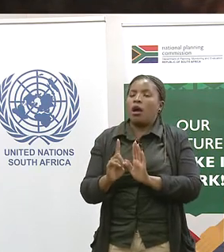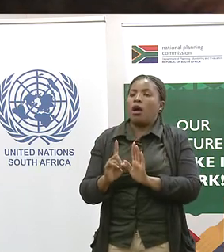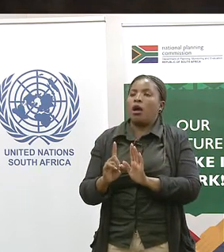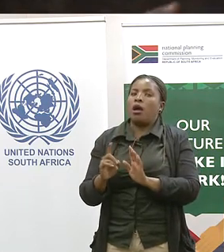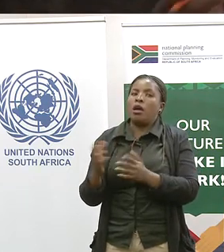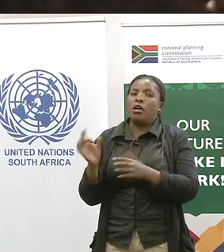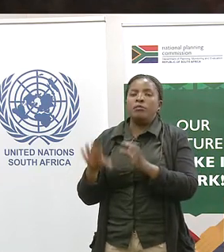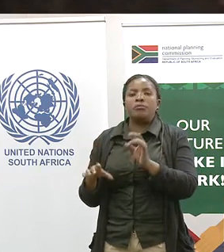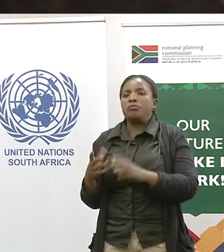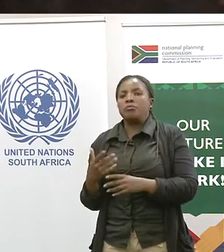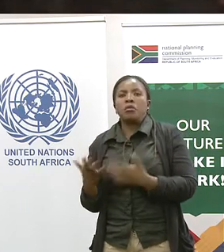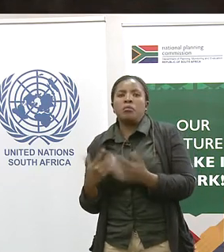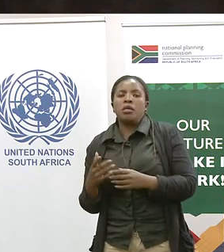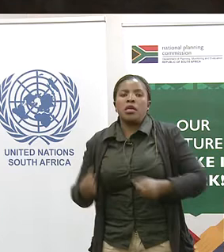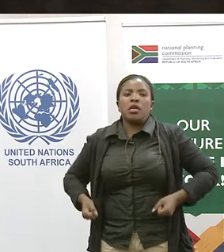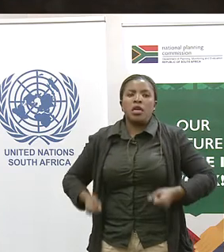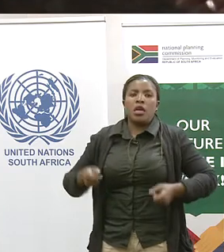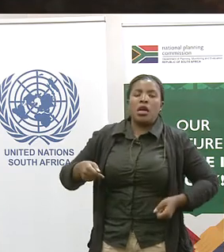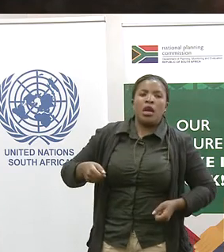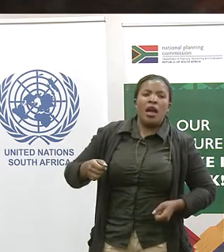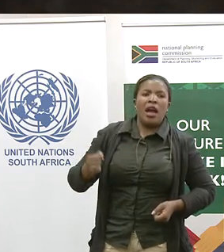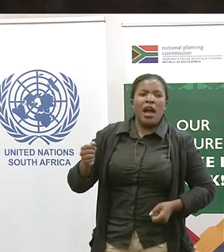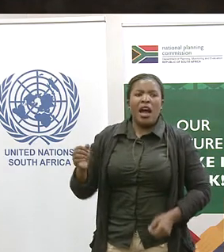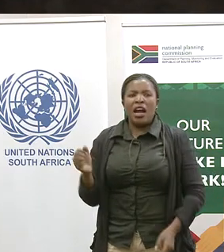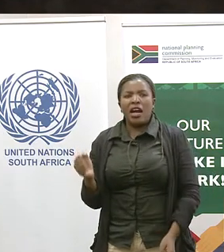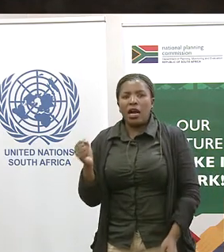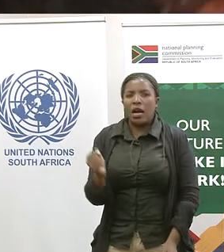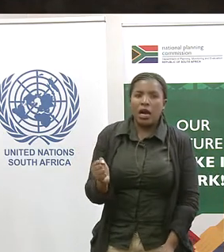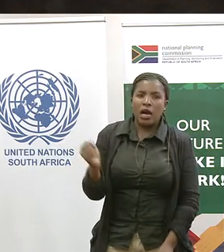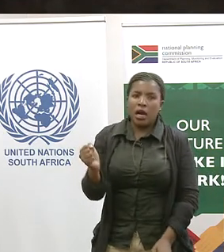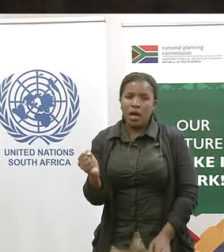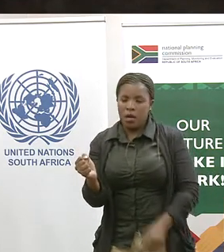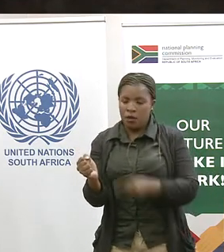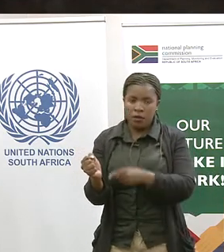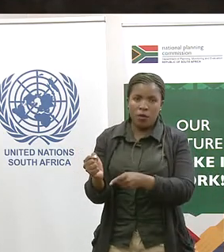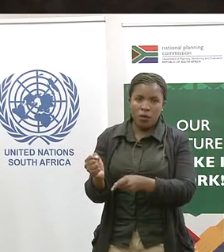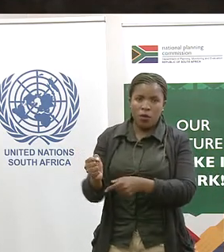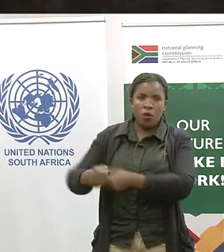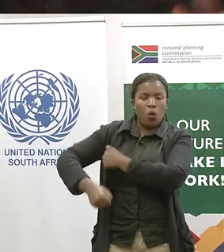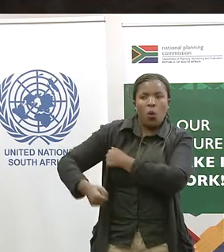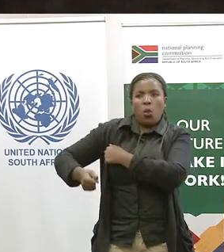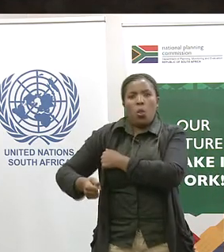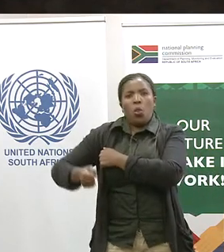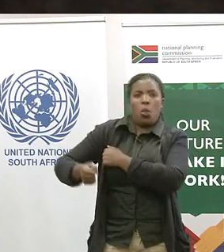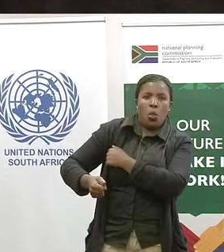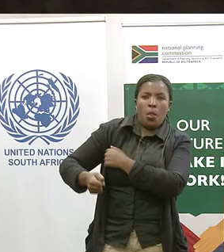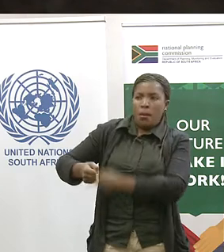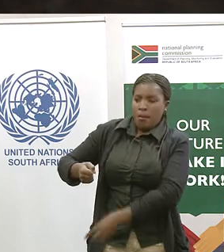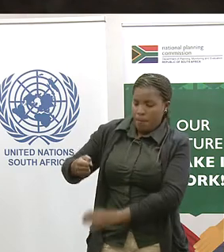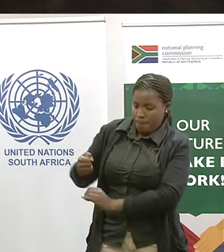for 20 rand that you will only use for maybe 3 days. Then, yes,